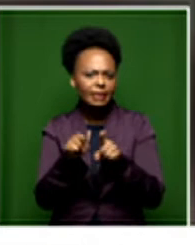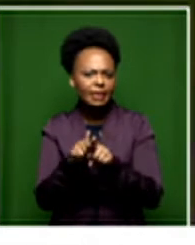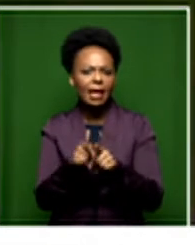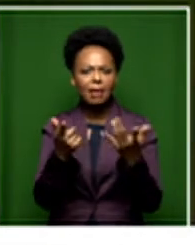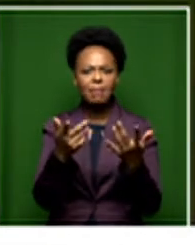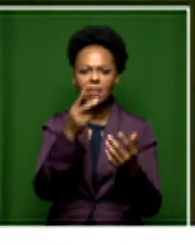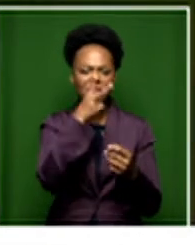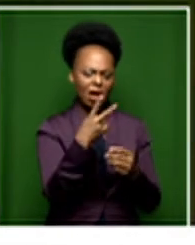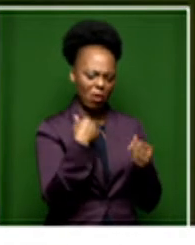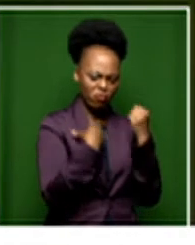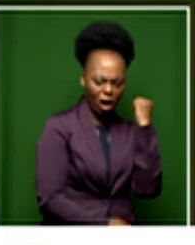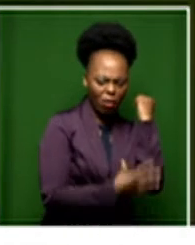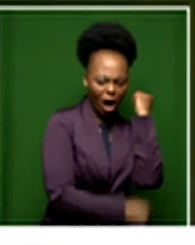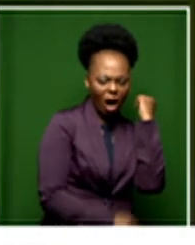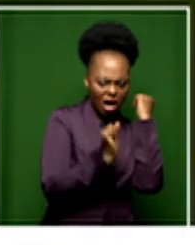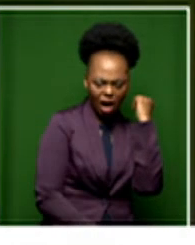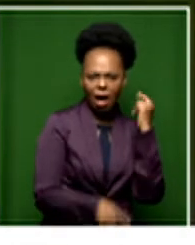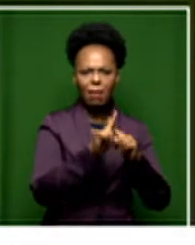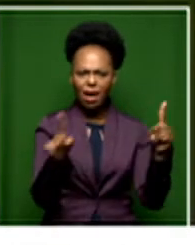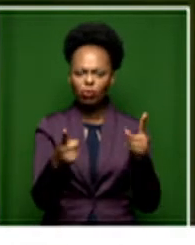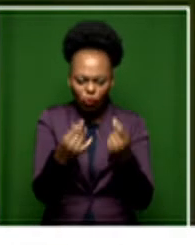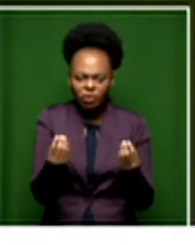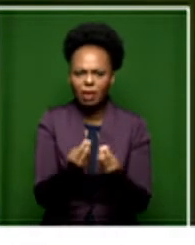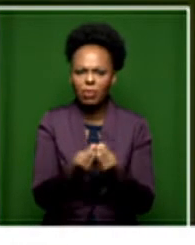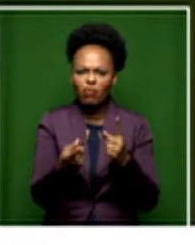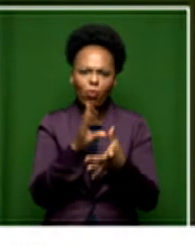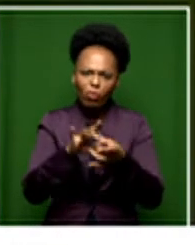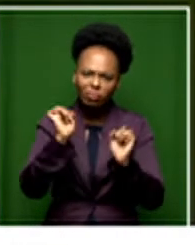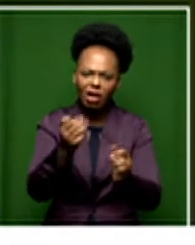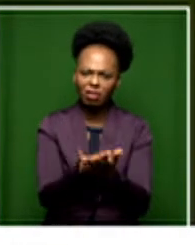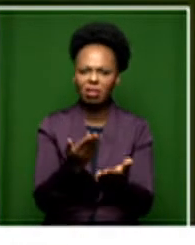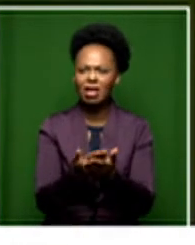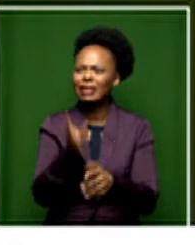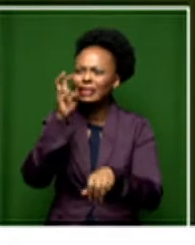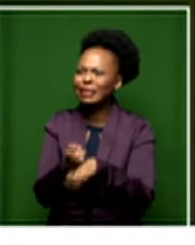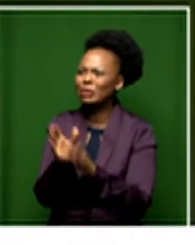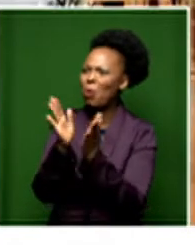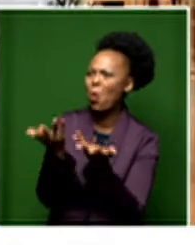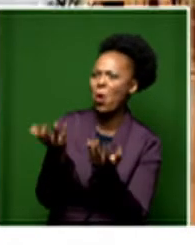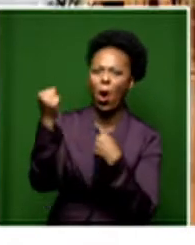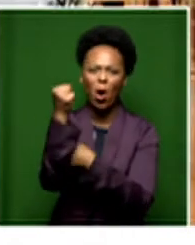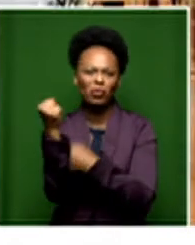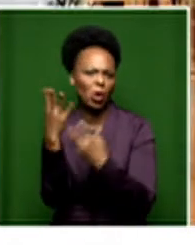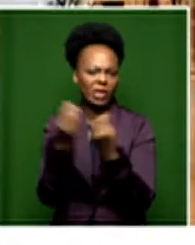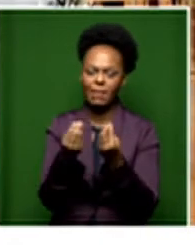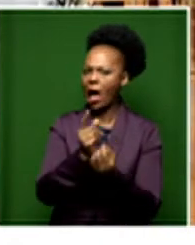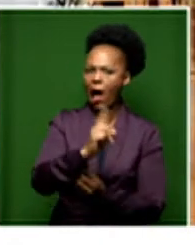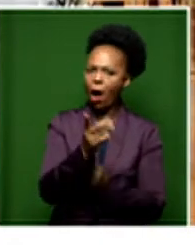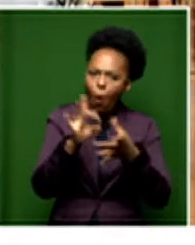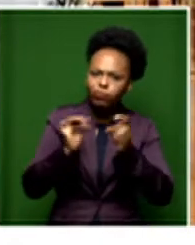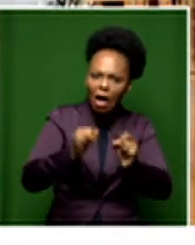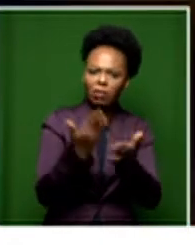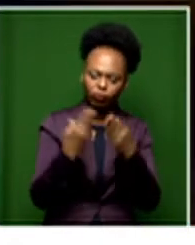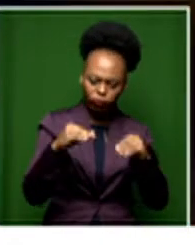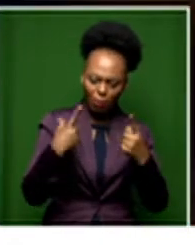actually showed us is that you can operate a successful business in the comfort of your home. You don't need an office or anything like that. So if we talk